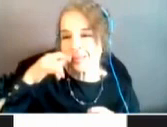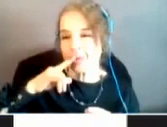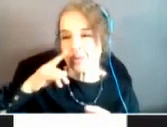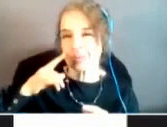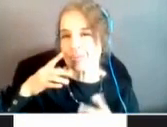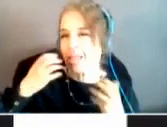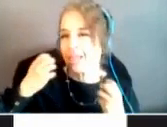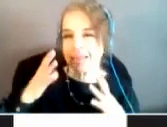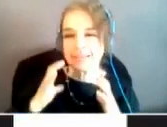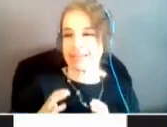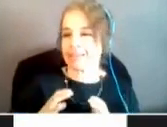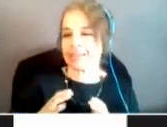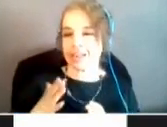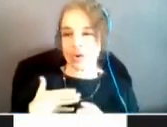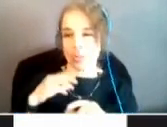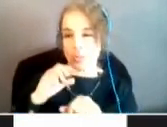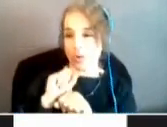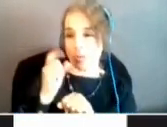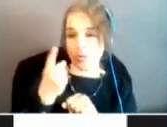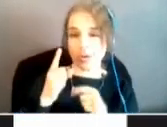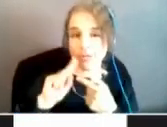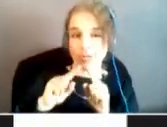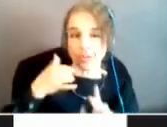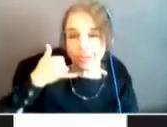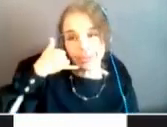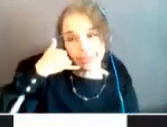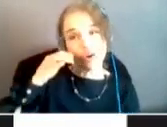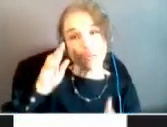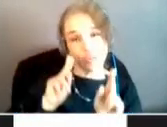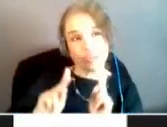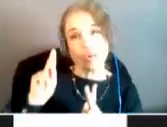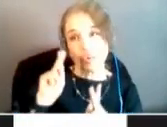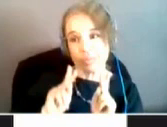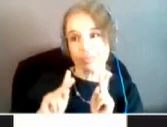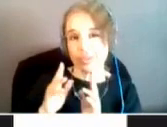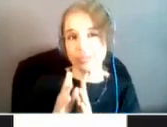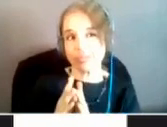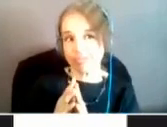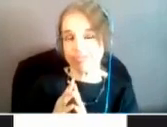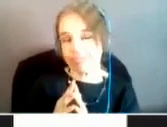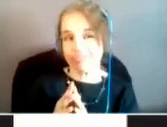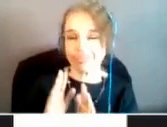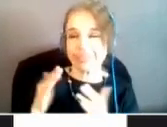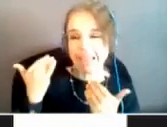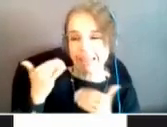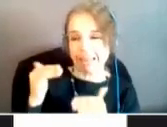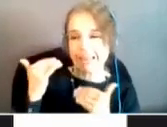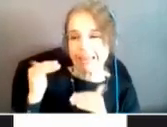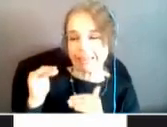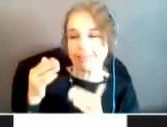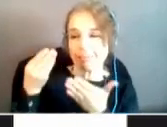earlier, a lot of the clients with whom I work on the Friendship Line are people that are on limited